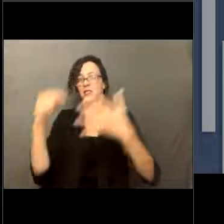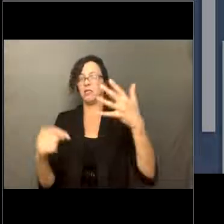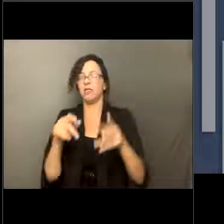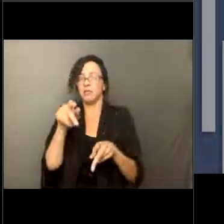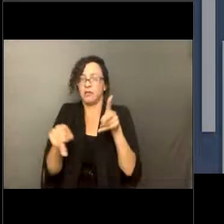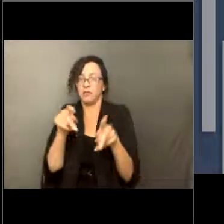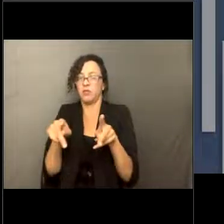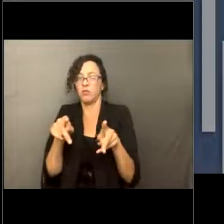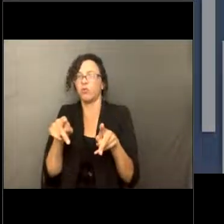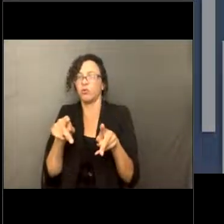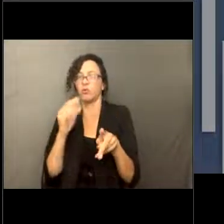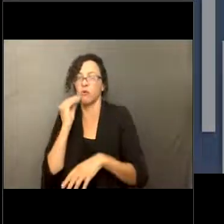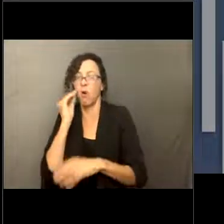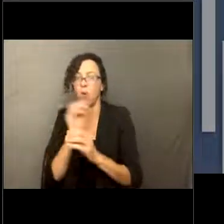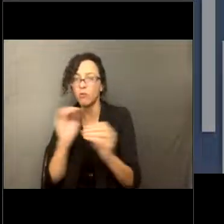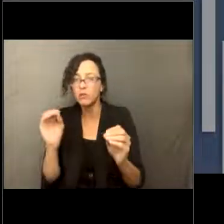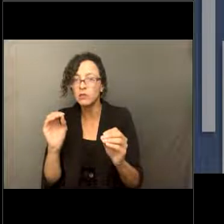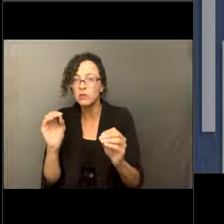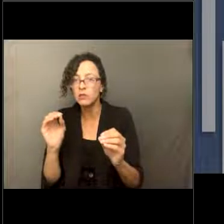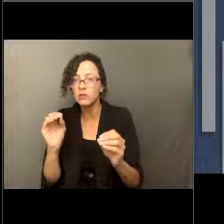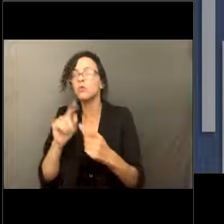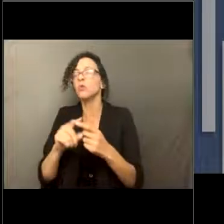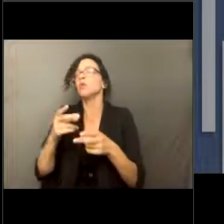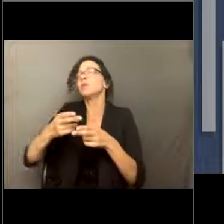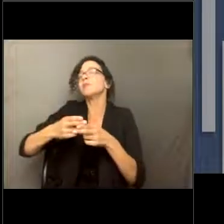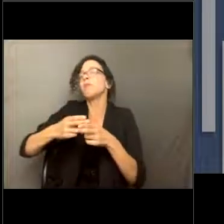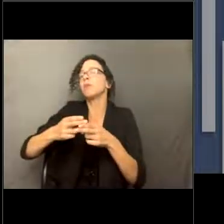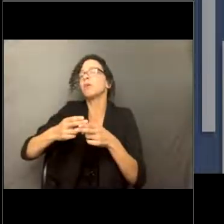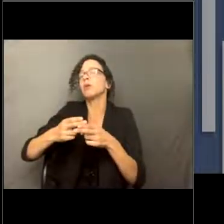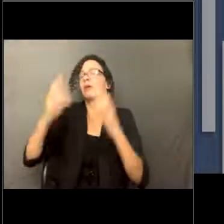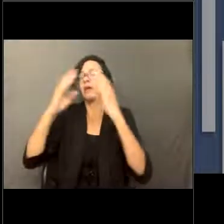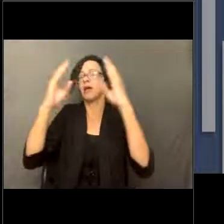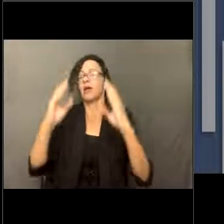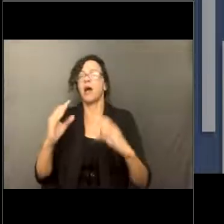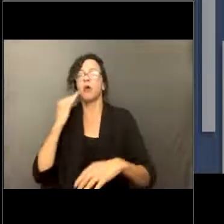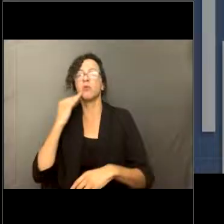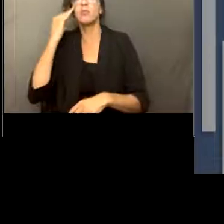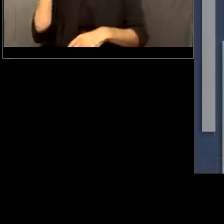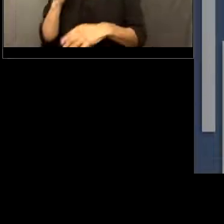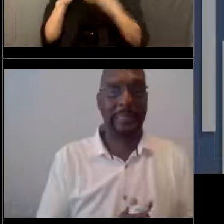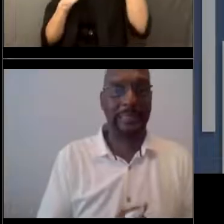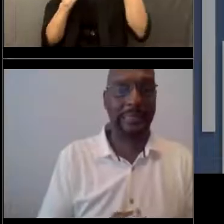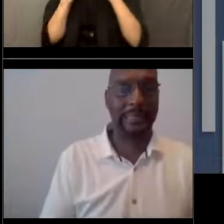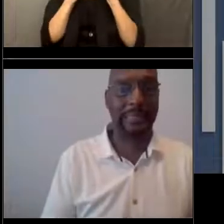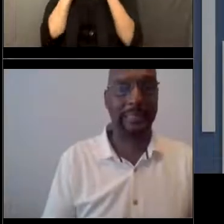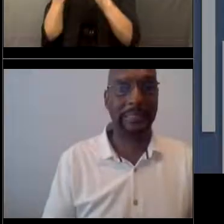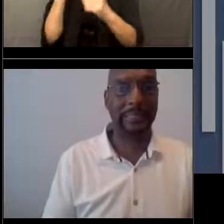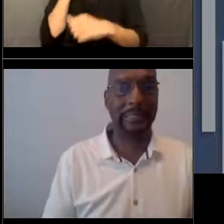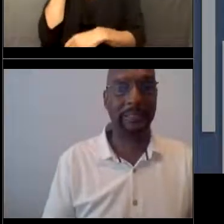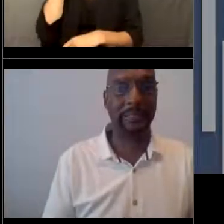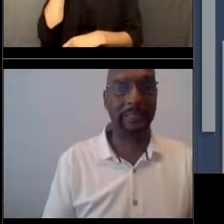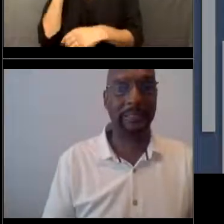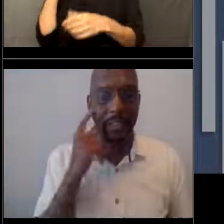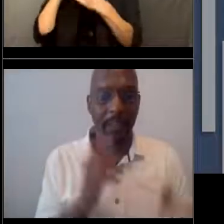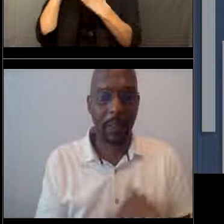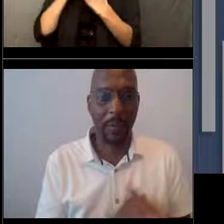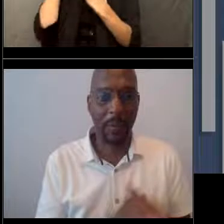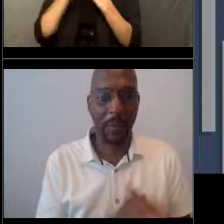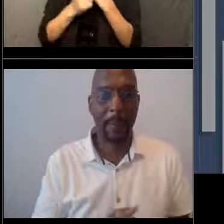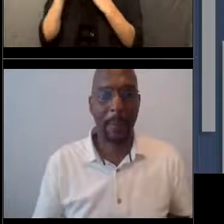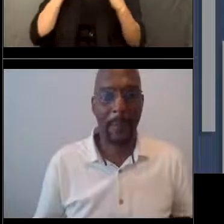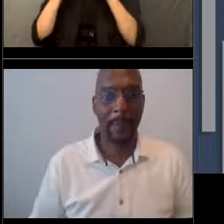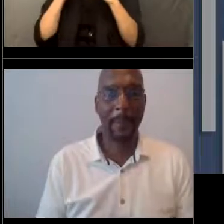temporary housing and hopefully permanent housing through our programs and the city and the county's programs. So I will